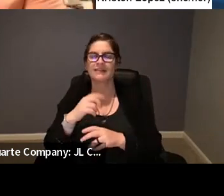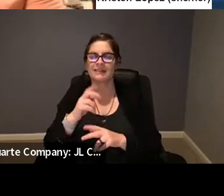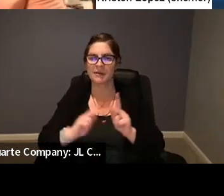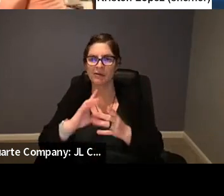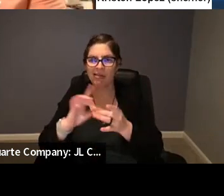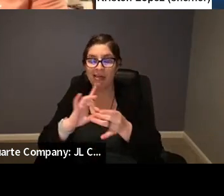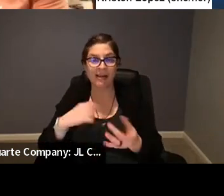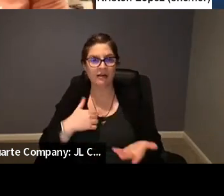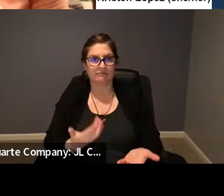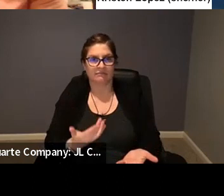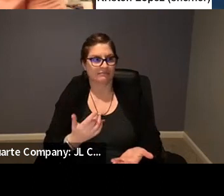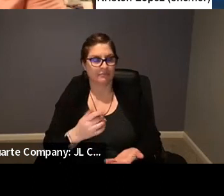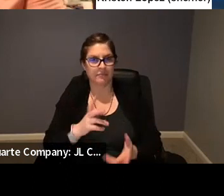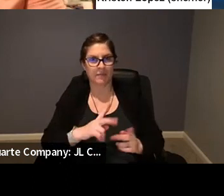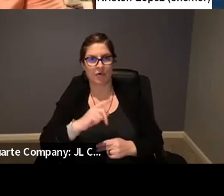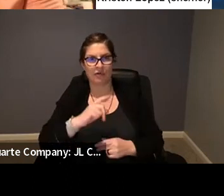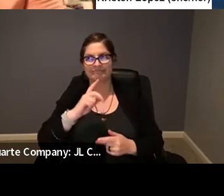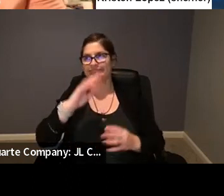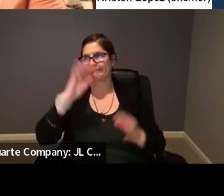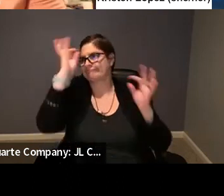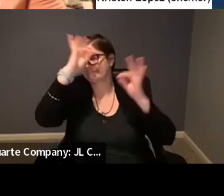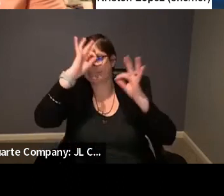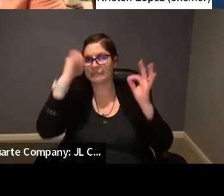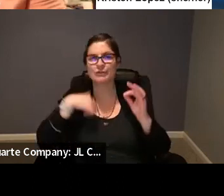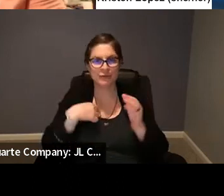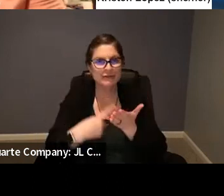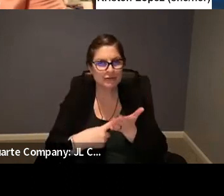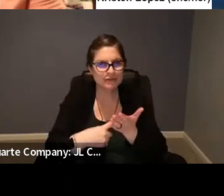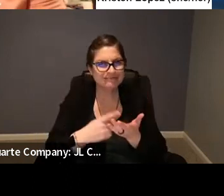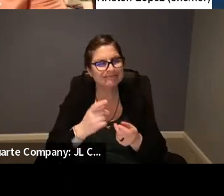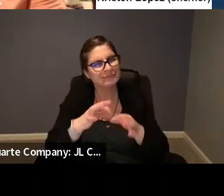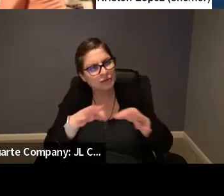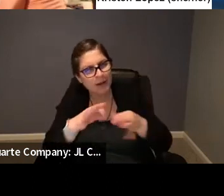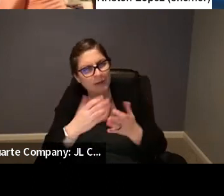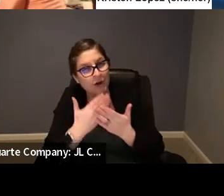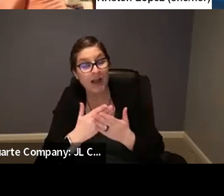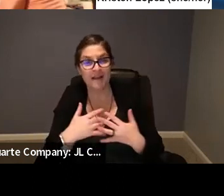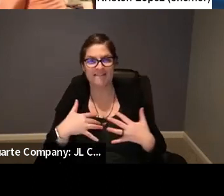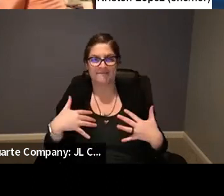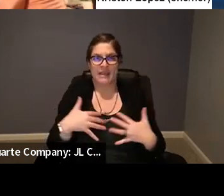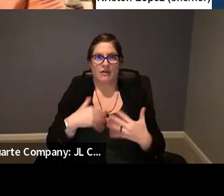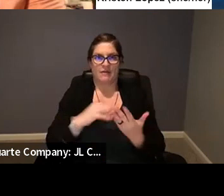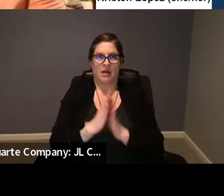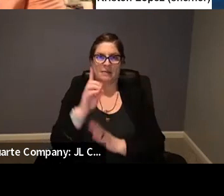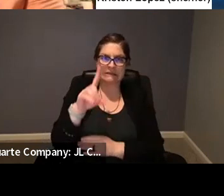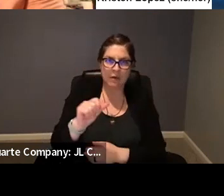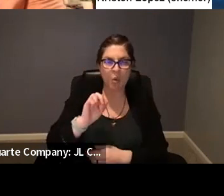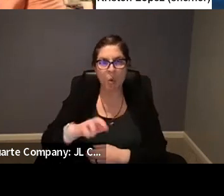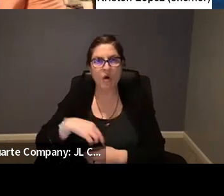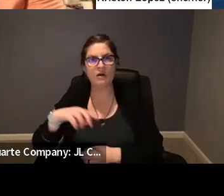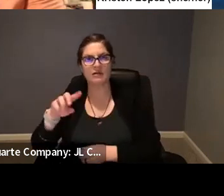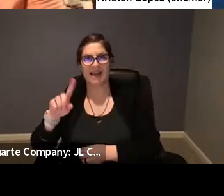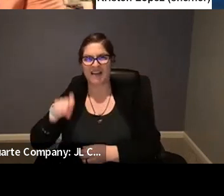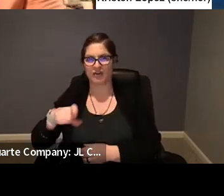disabled people. I think you described disabilophobia really well, where it's, you know, the fear of disability, whether it's disabled people having to interact